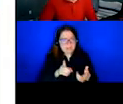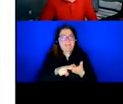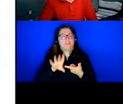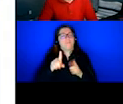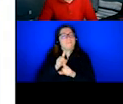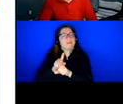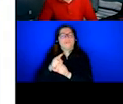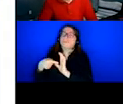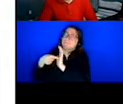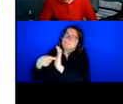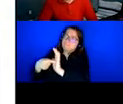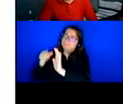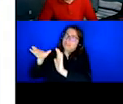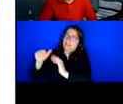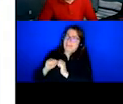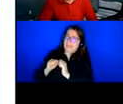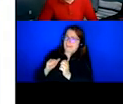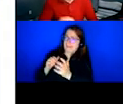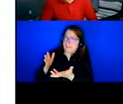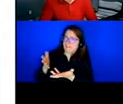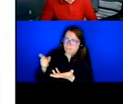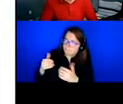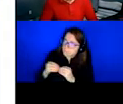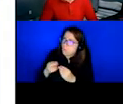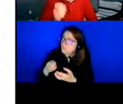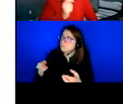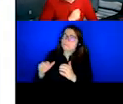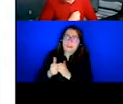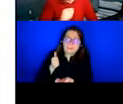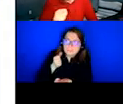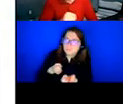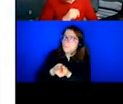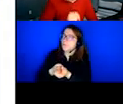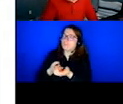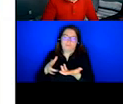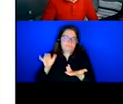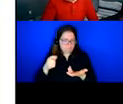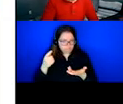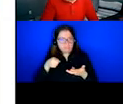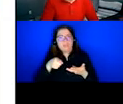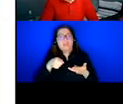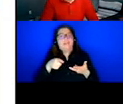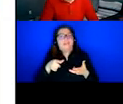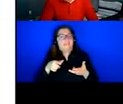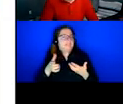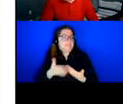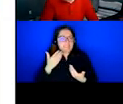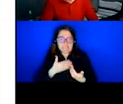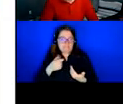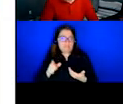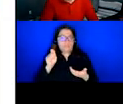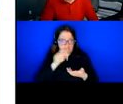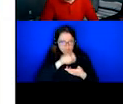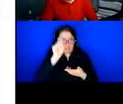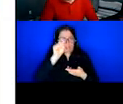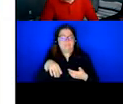how they can support and what additional resources they have. So that was an action step. You can check it off, you can build on that. The next